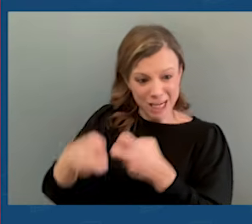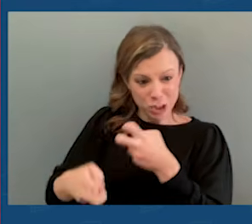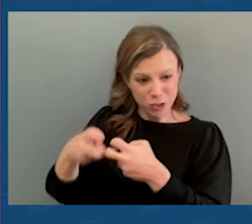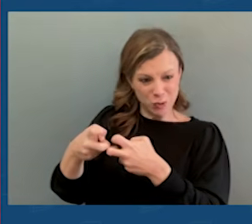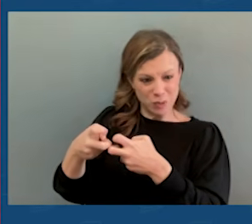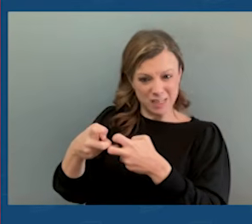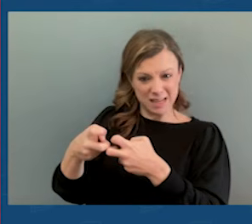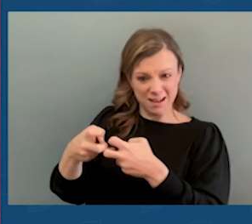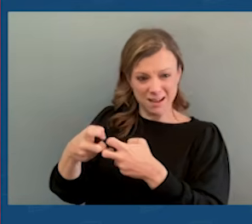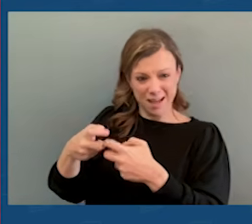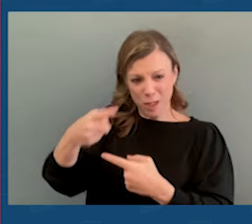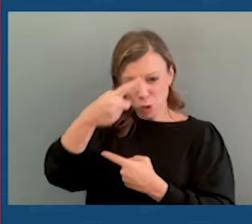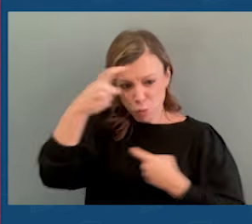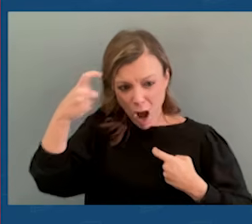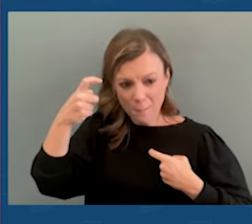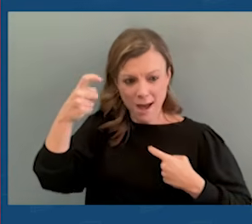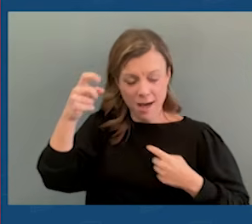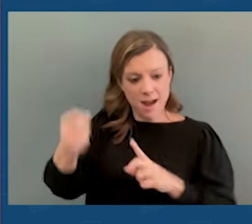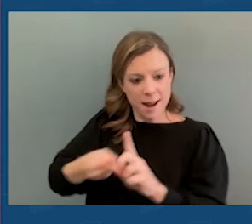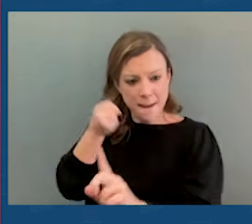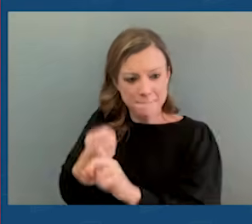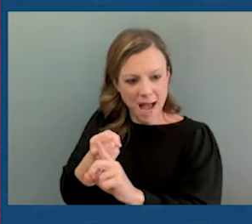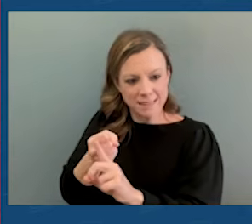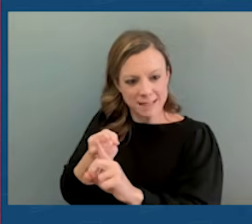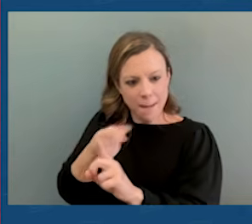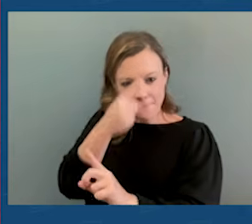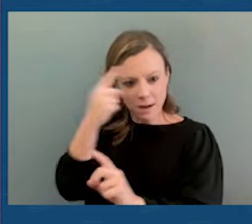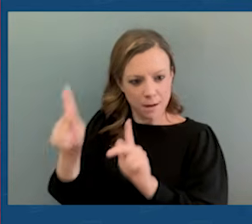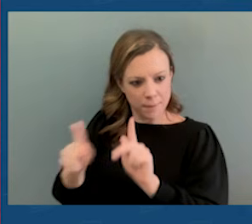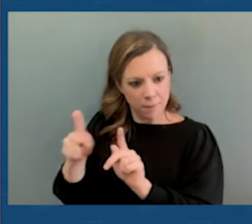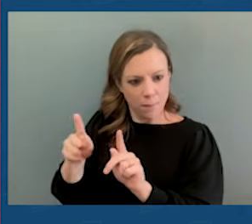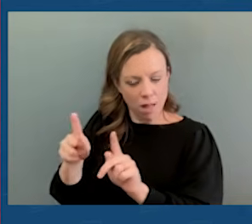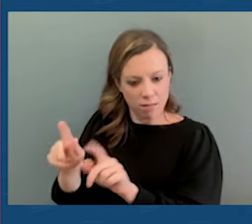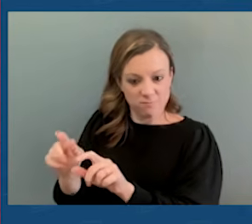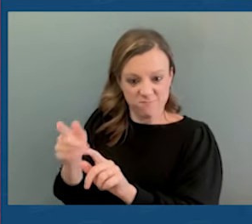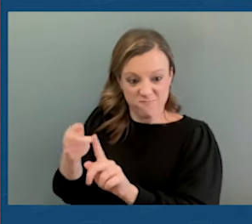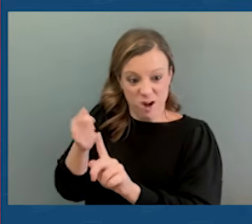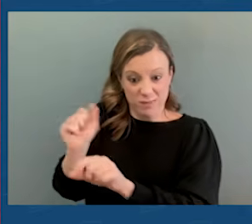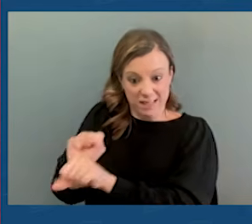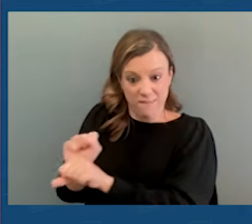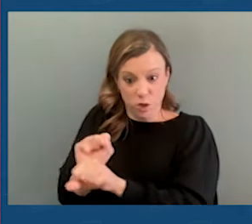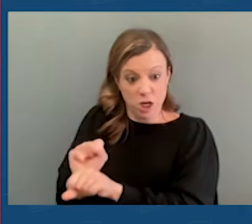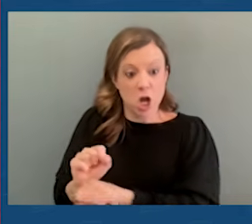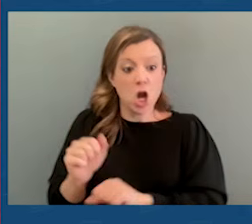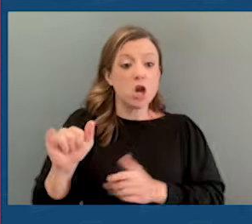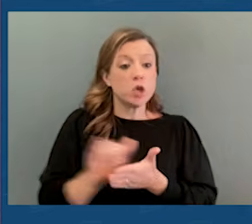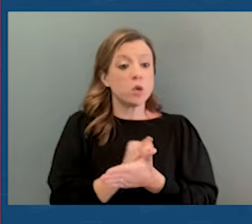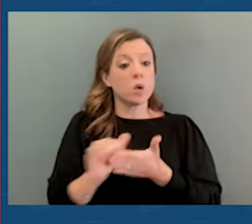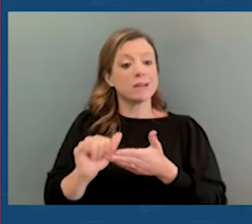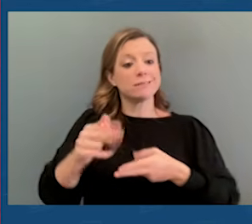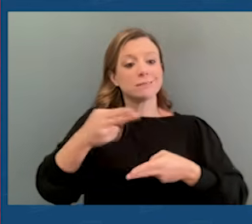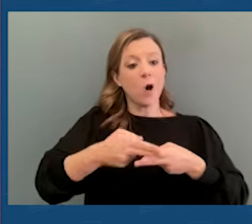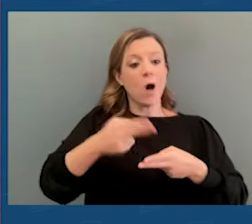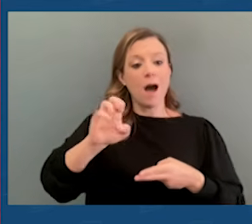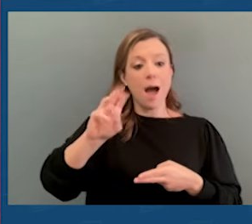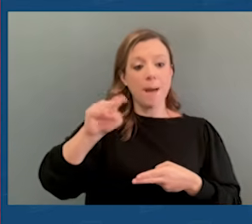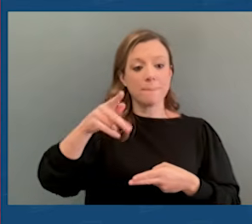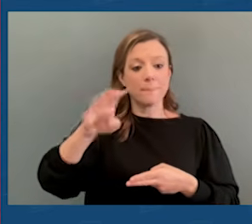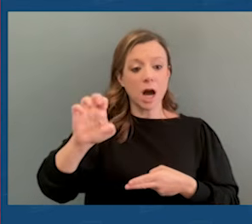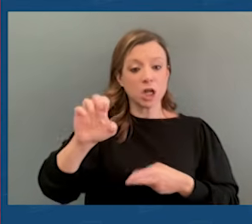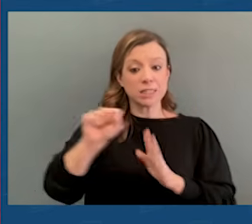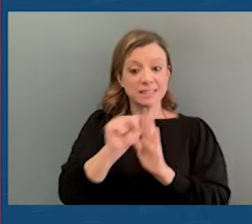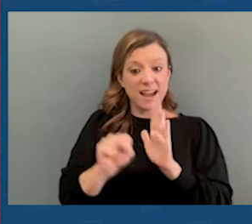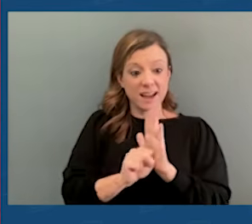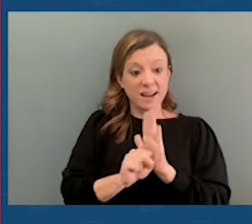in this state. New York is known as the Empire State for a number of reasons, and one is because sometimes as New York goes, the country